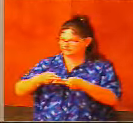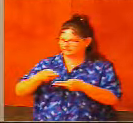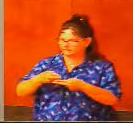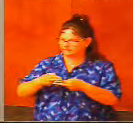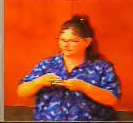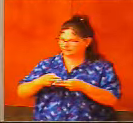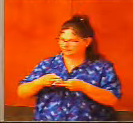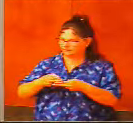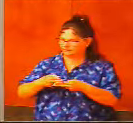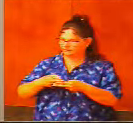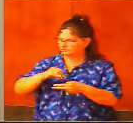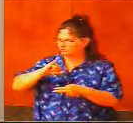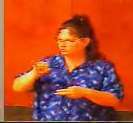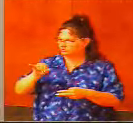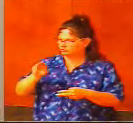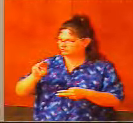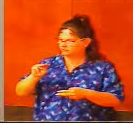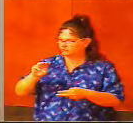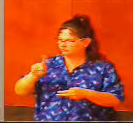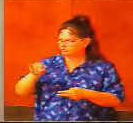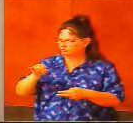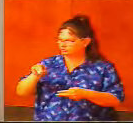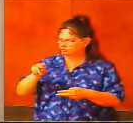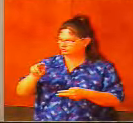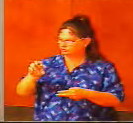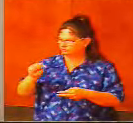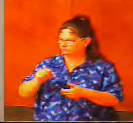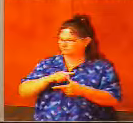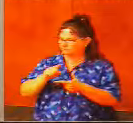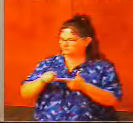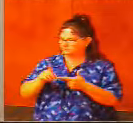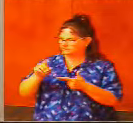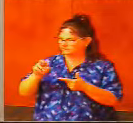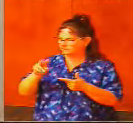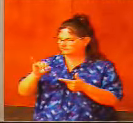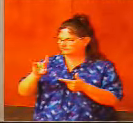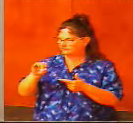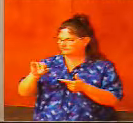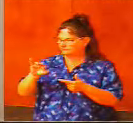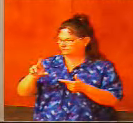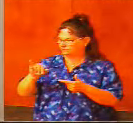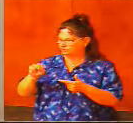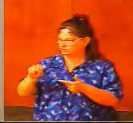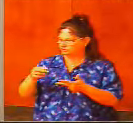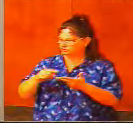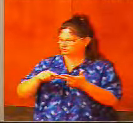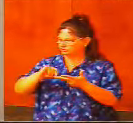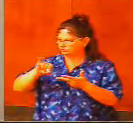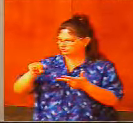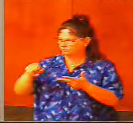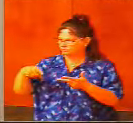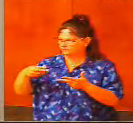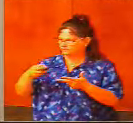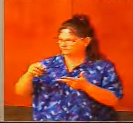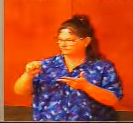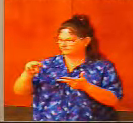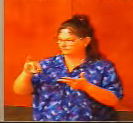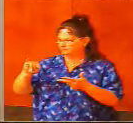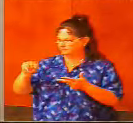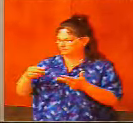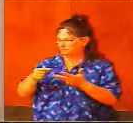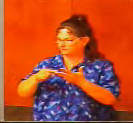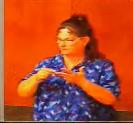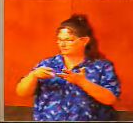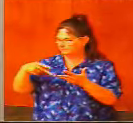names of Jim Jones, David Koresh, Joseph Smith, the Pope, the